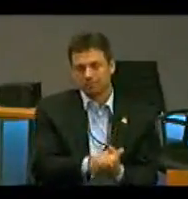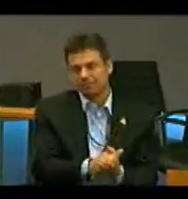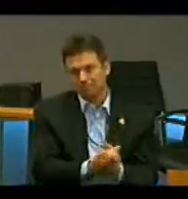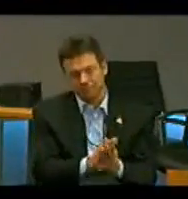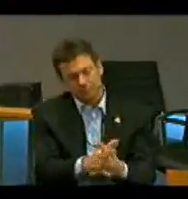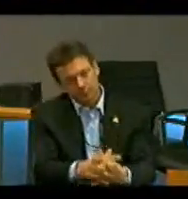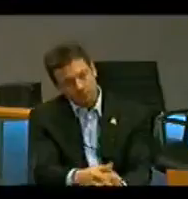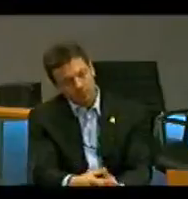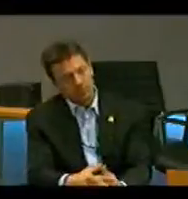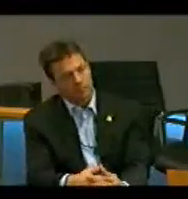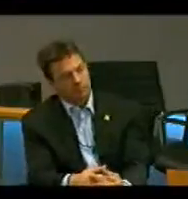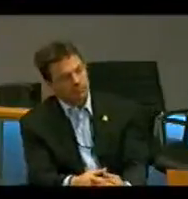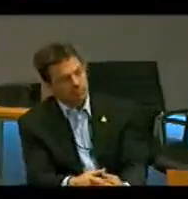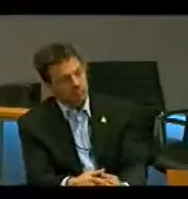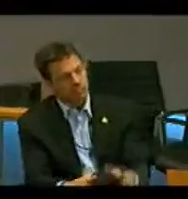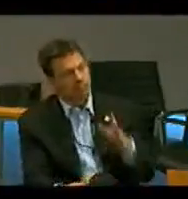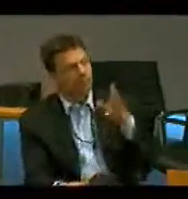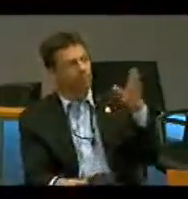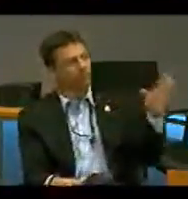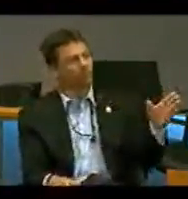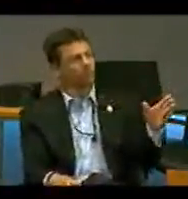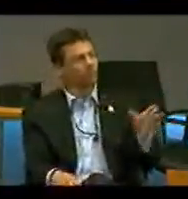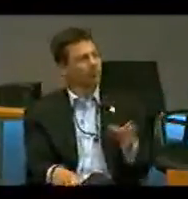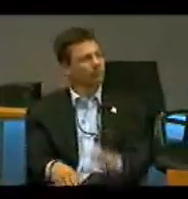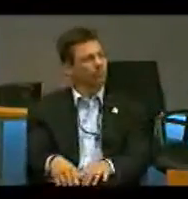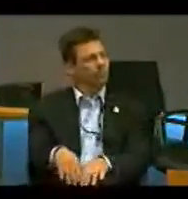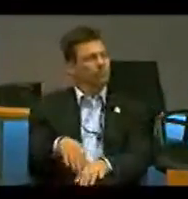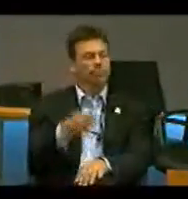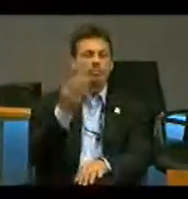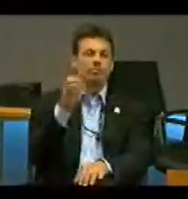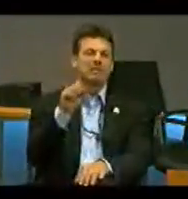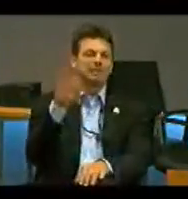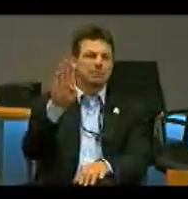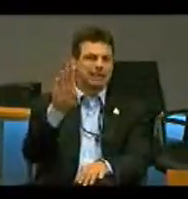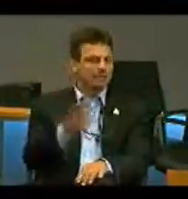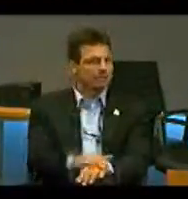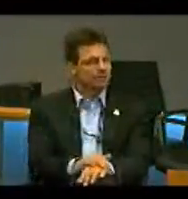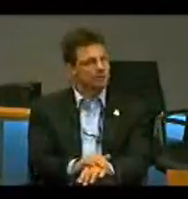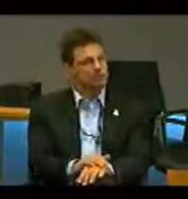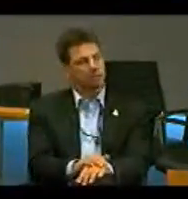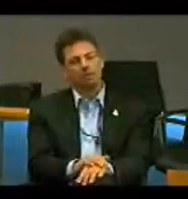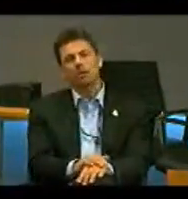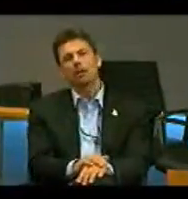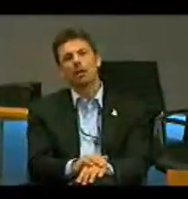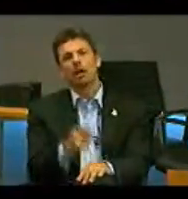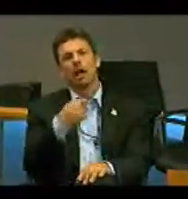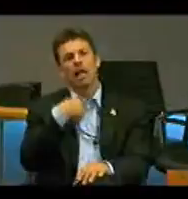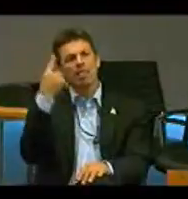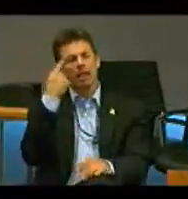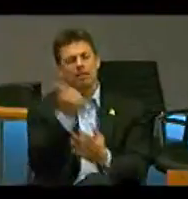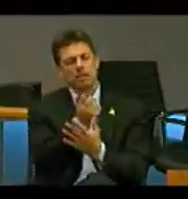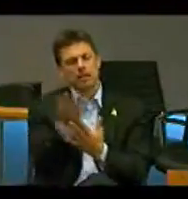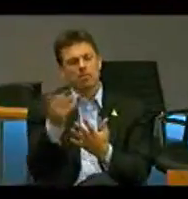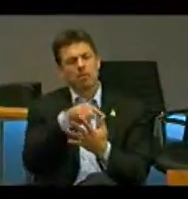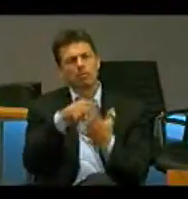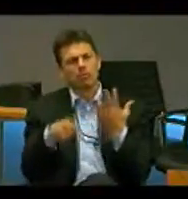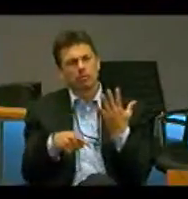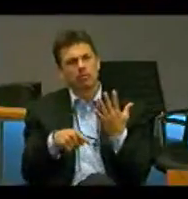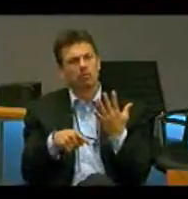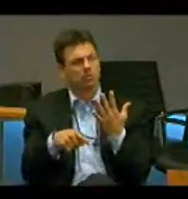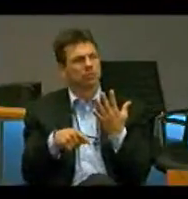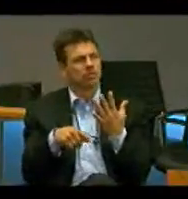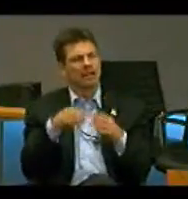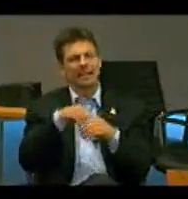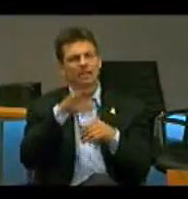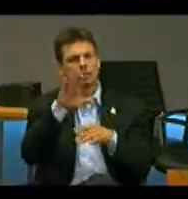If I may, I'd like to build on Ms. Harper's comments, which I entirely agree with. I think there's a couple of things to tease out in